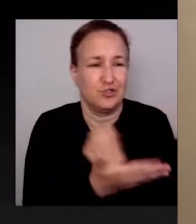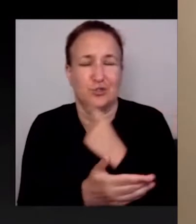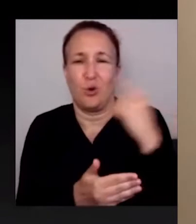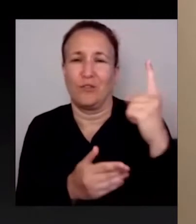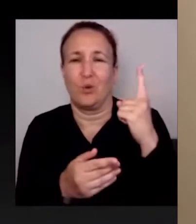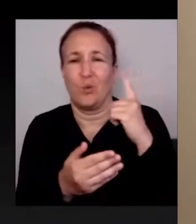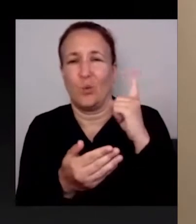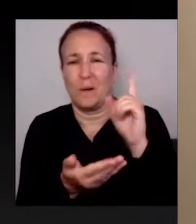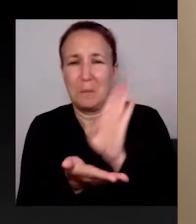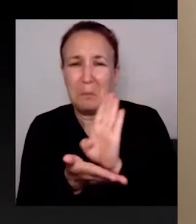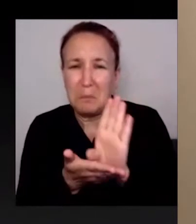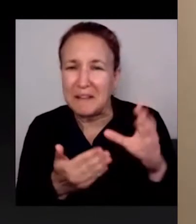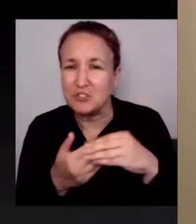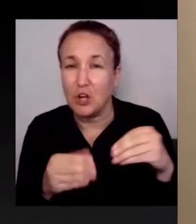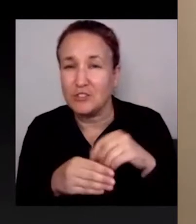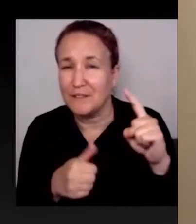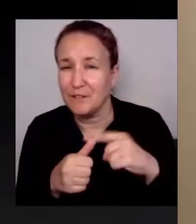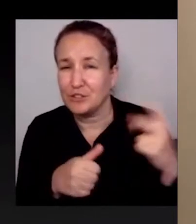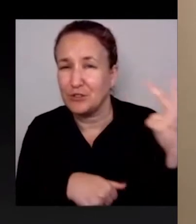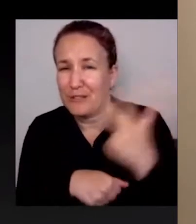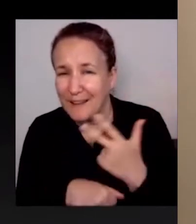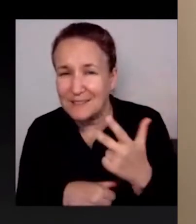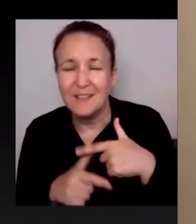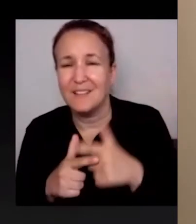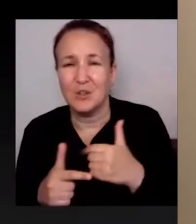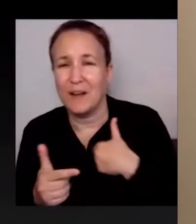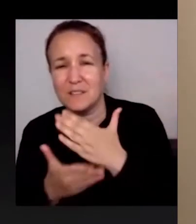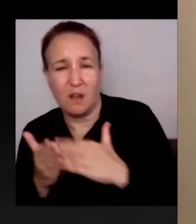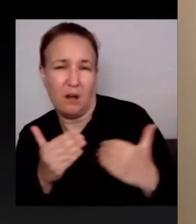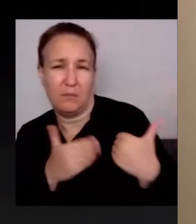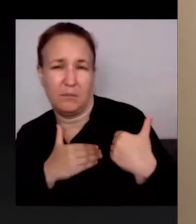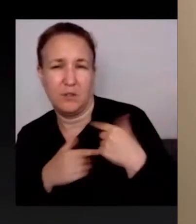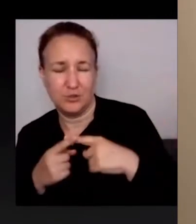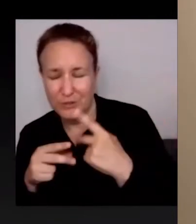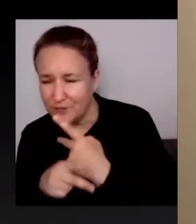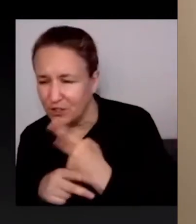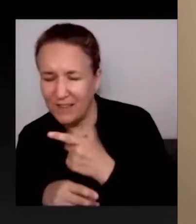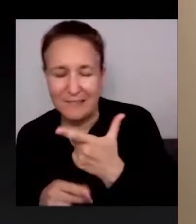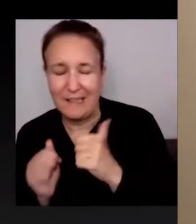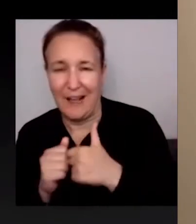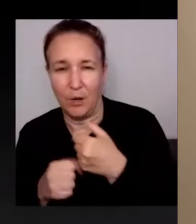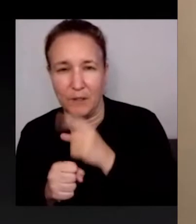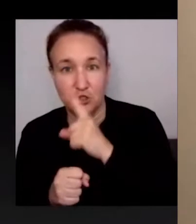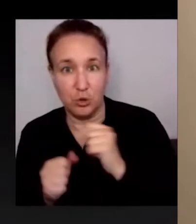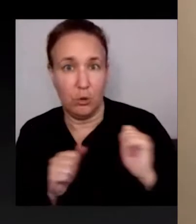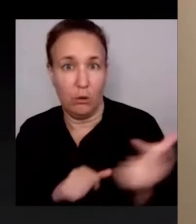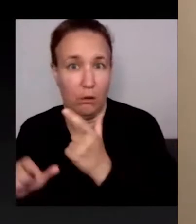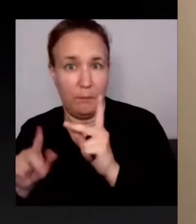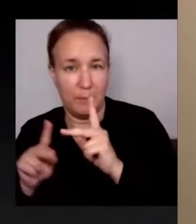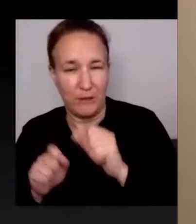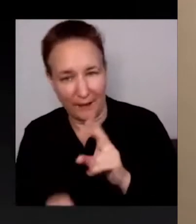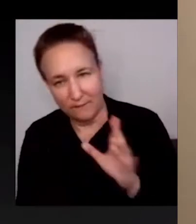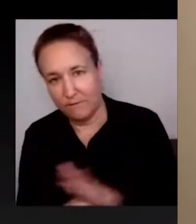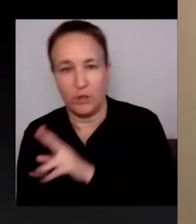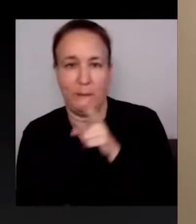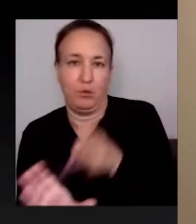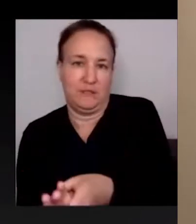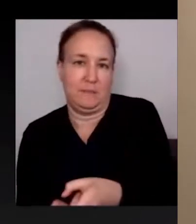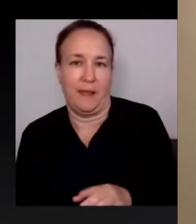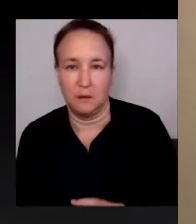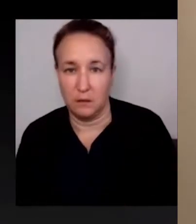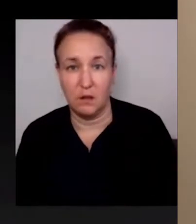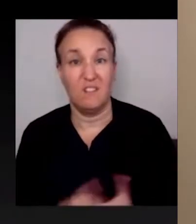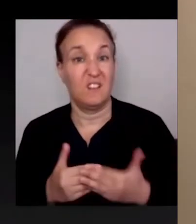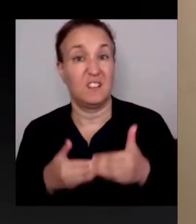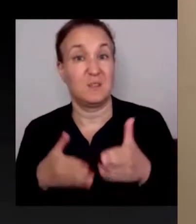its first 3 days, I think you have some responsibility to figure out how to make sure everyone can fully participate. And an easy way to make that